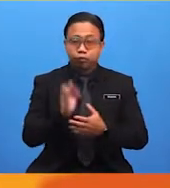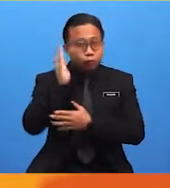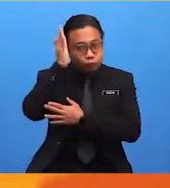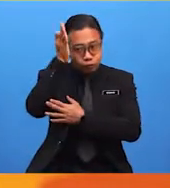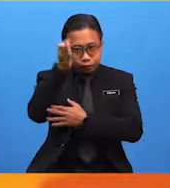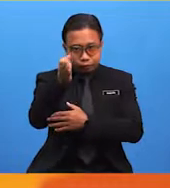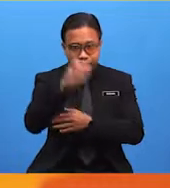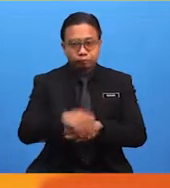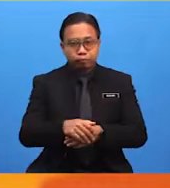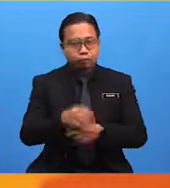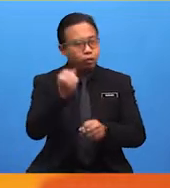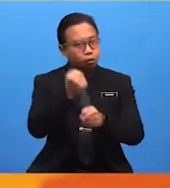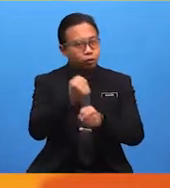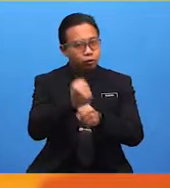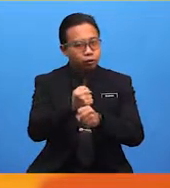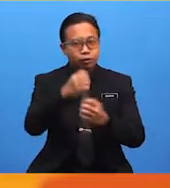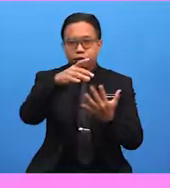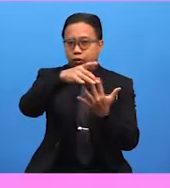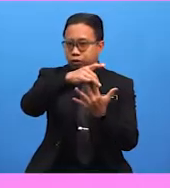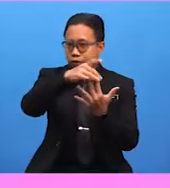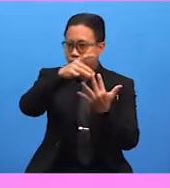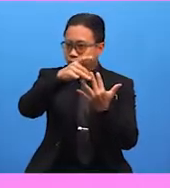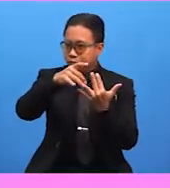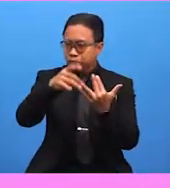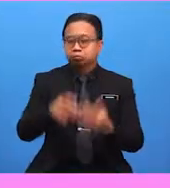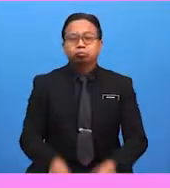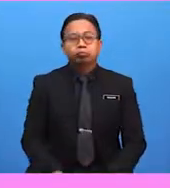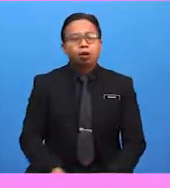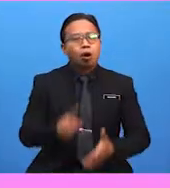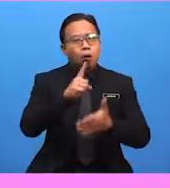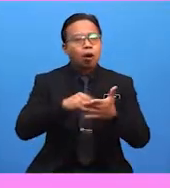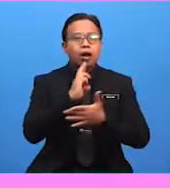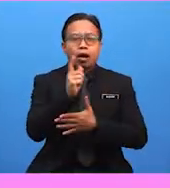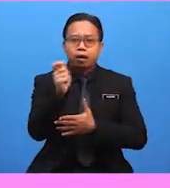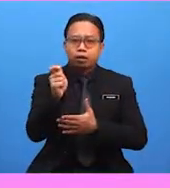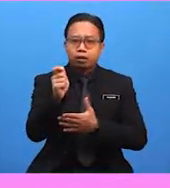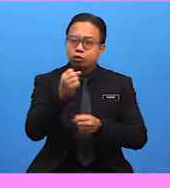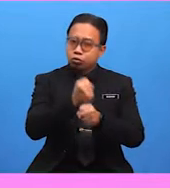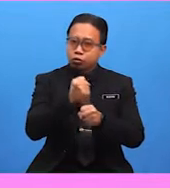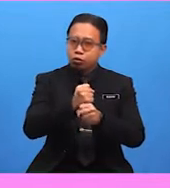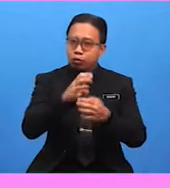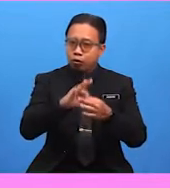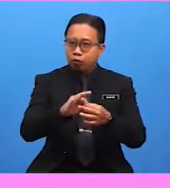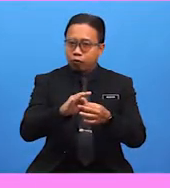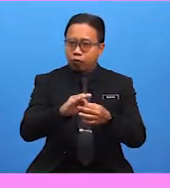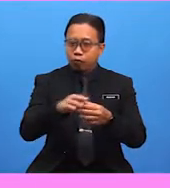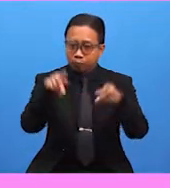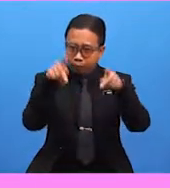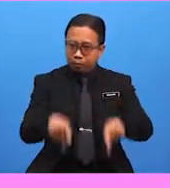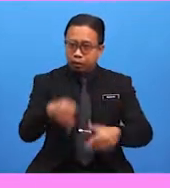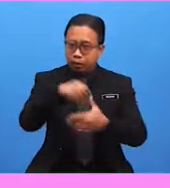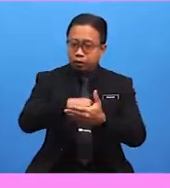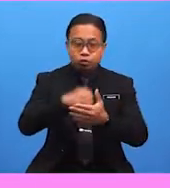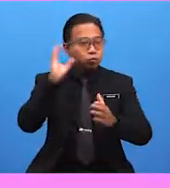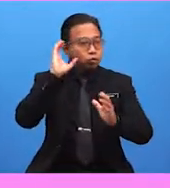future career choice. What are the jobs of the people in these